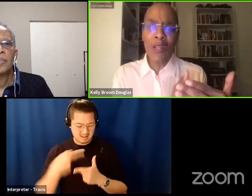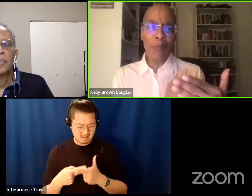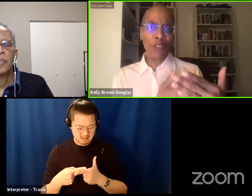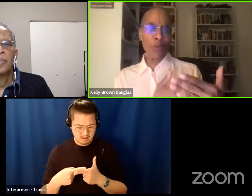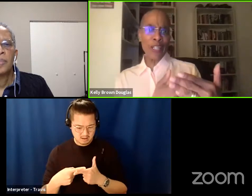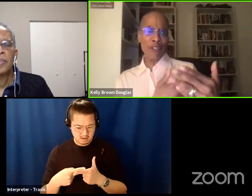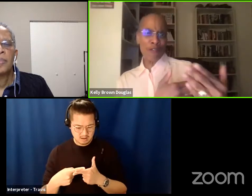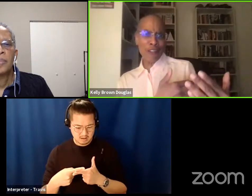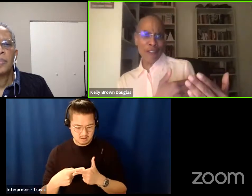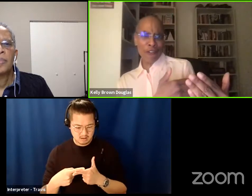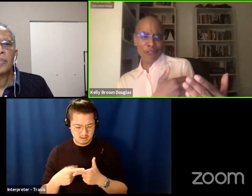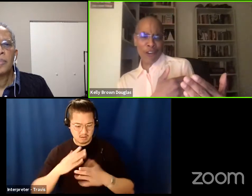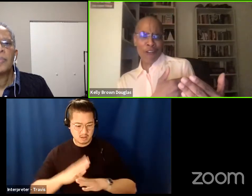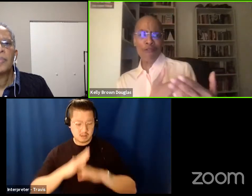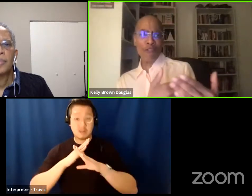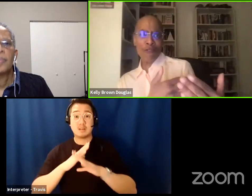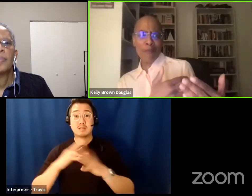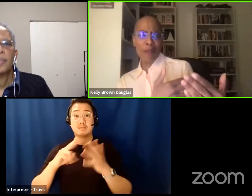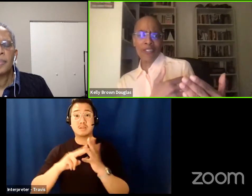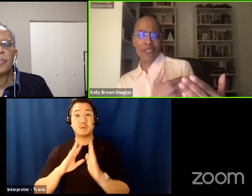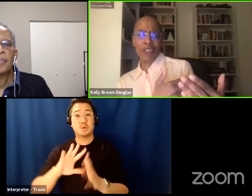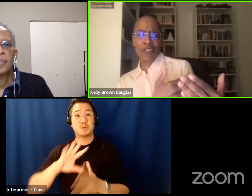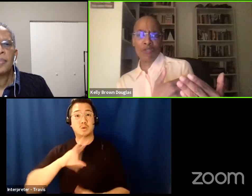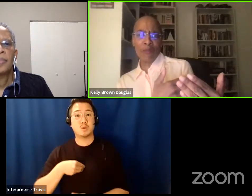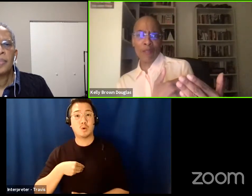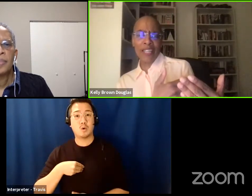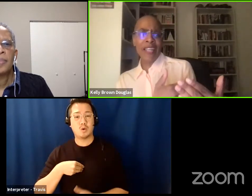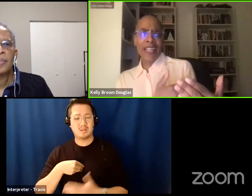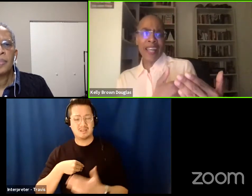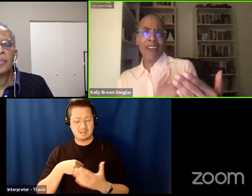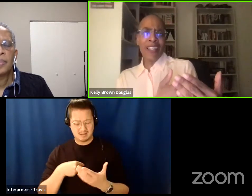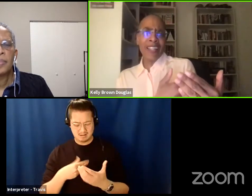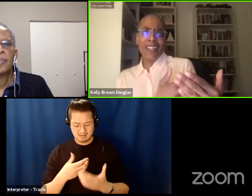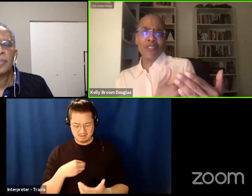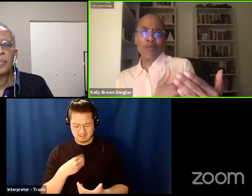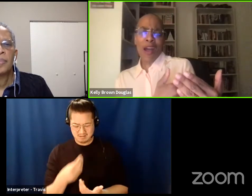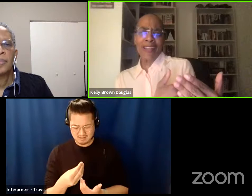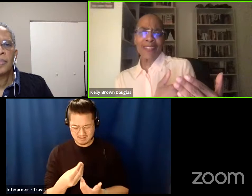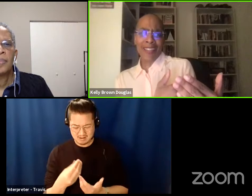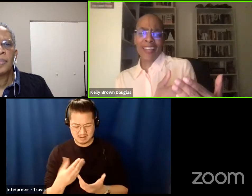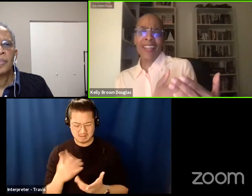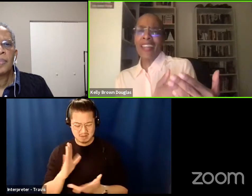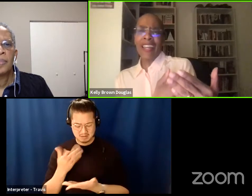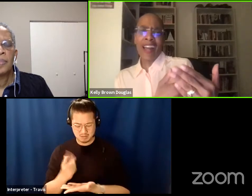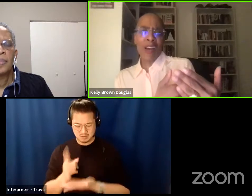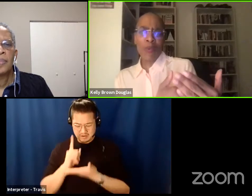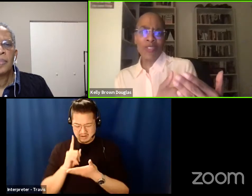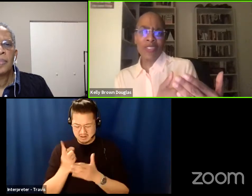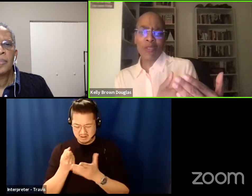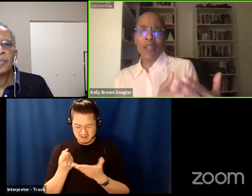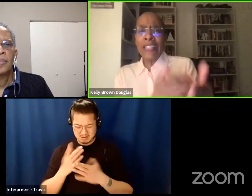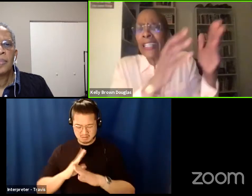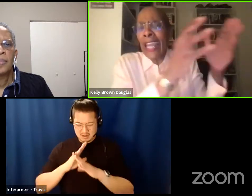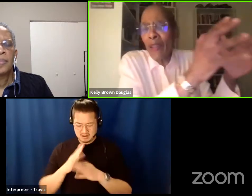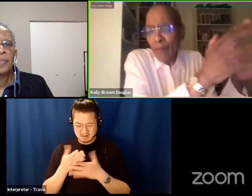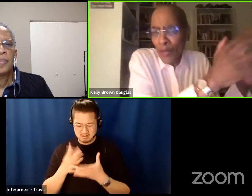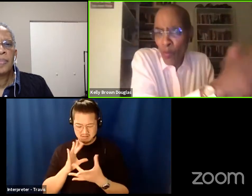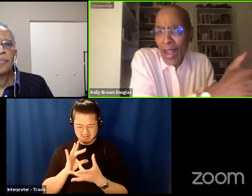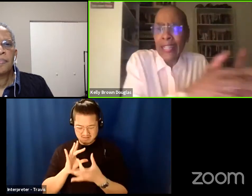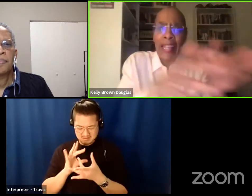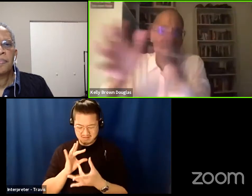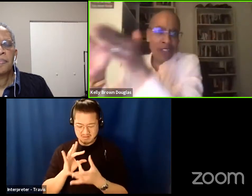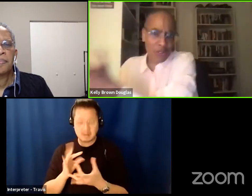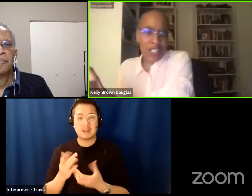will, between you and your soul, you and the best that you can be. Mm-hmm. Now, and this is why I say, and I always say, you can't